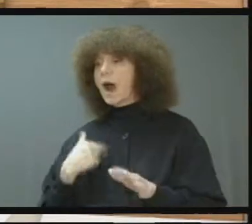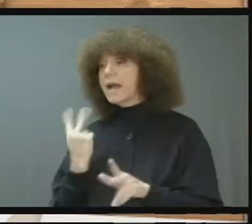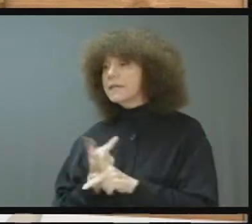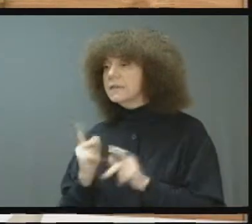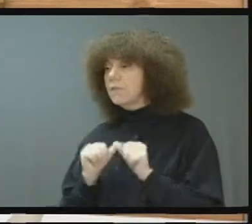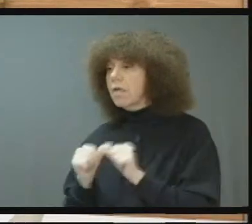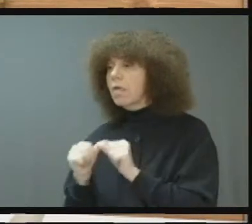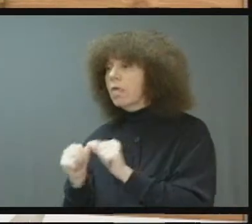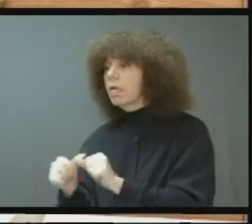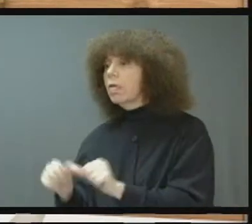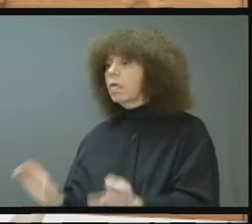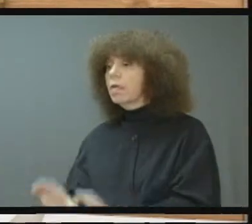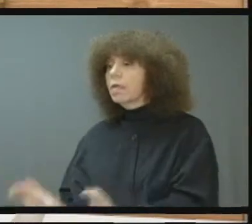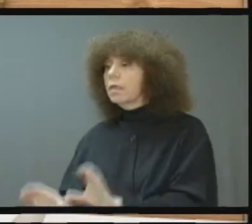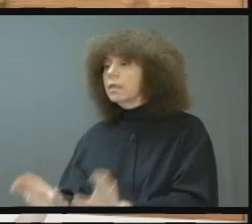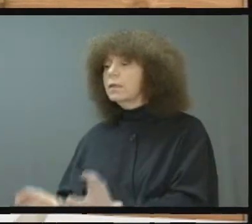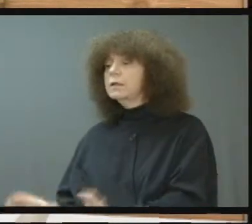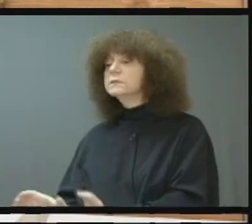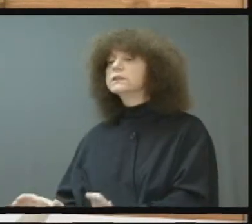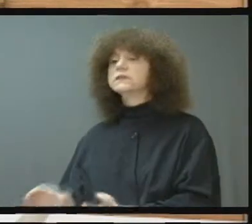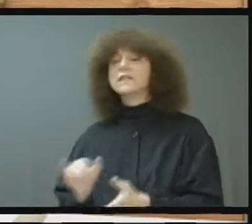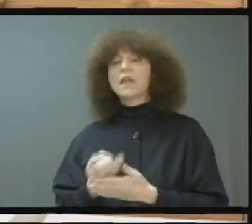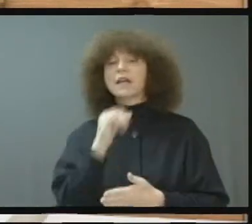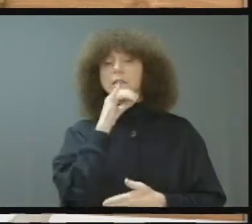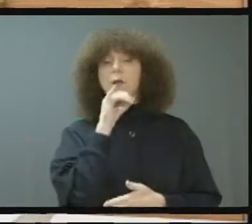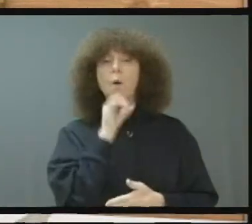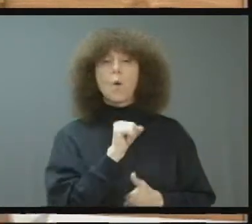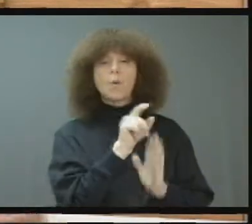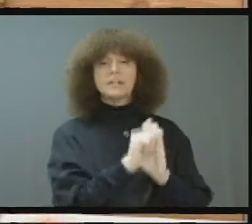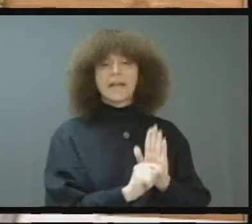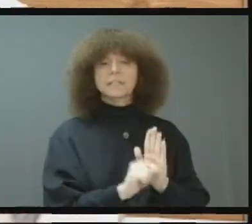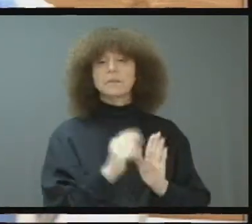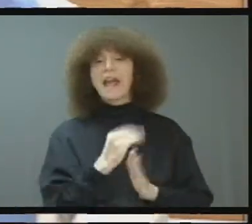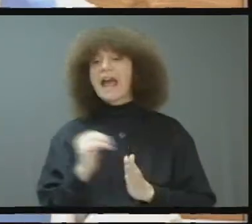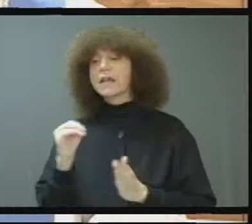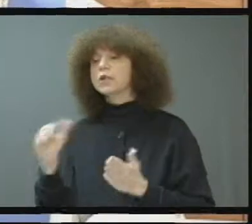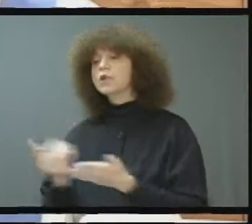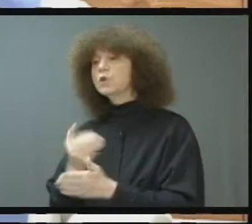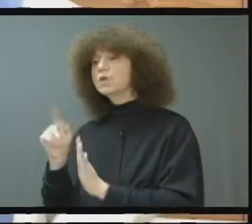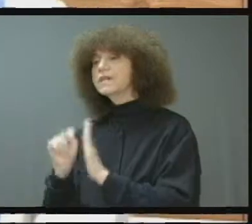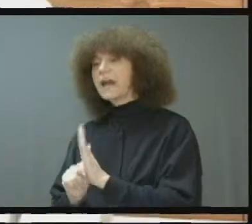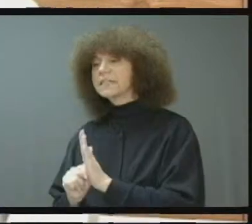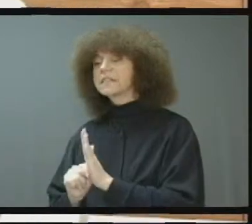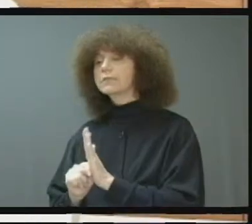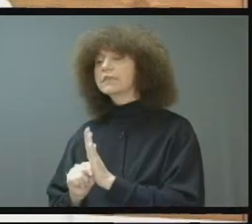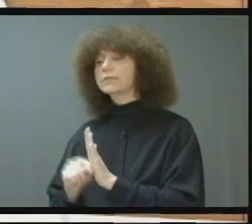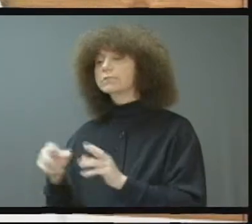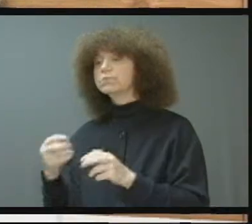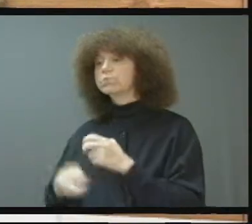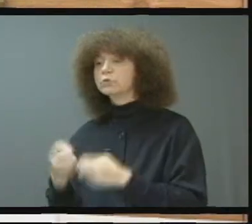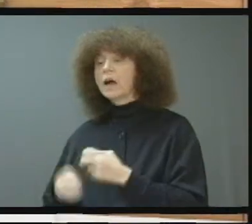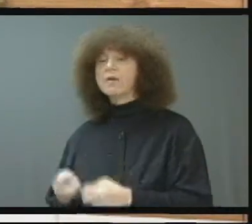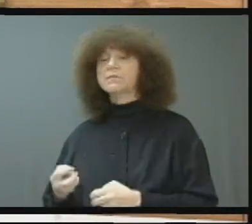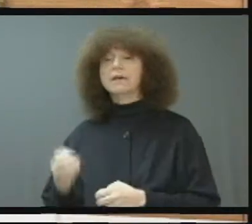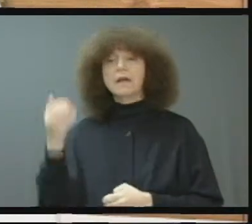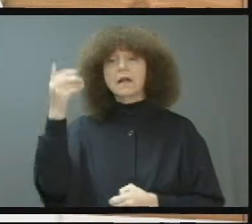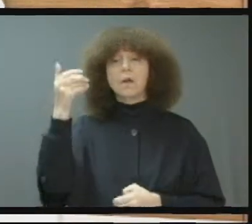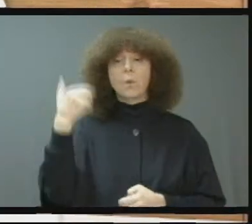doing. So this is both an Old Testament and a New Testament issue. You know, God doesn't call us to complain about the sins of other